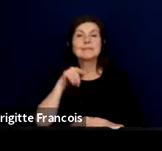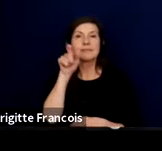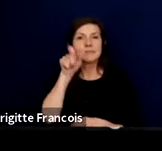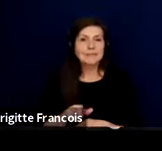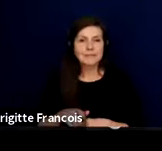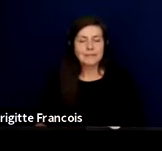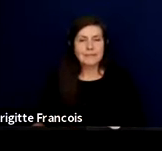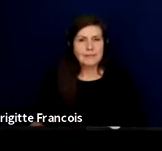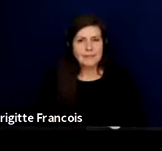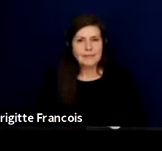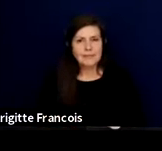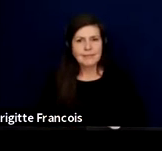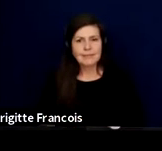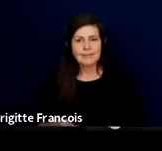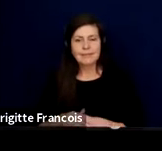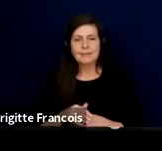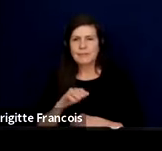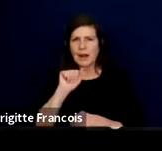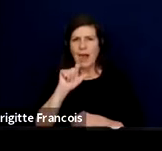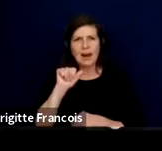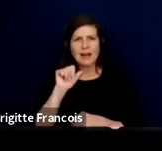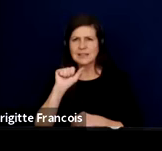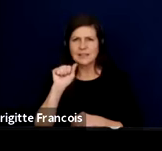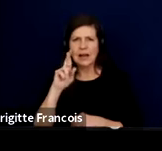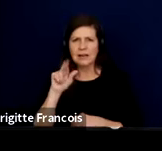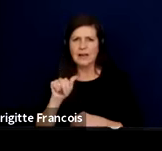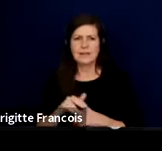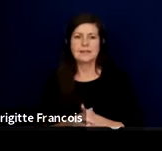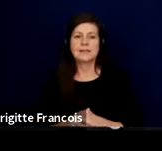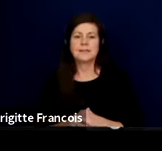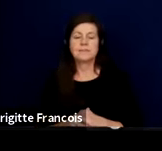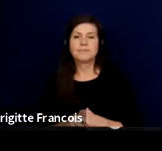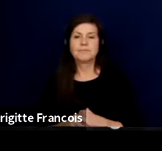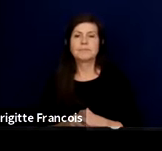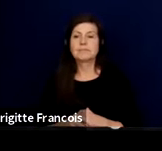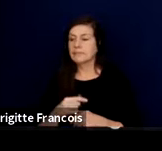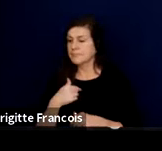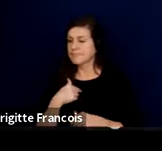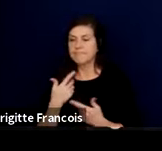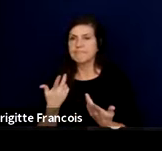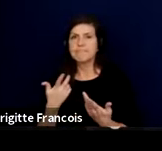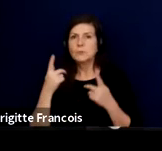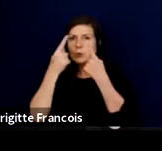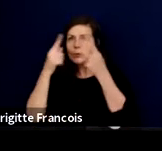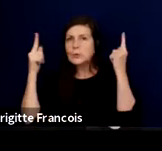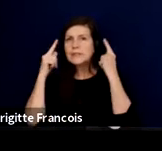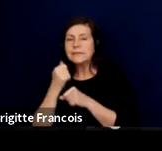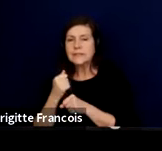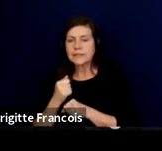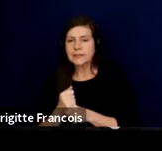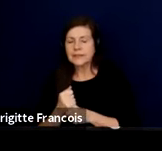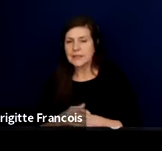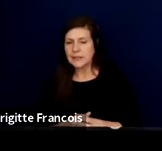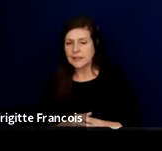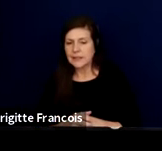Hi. Yes, hi. I'm Sarah from Costa University. I'm a senior lecturer and researcher in HCI.